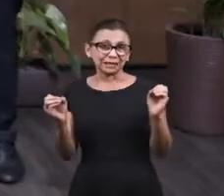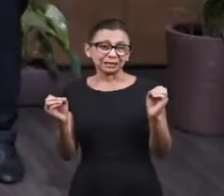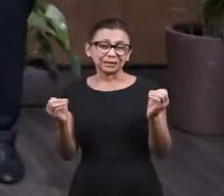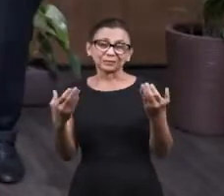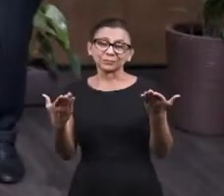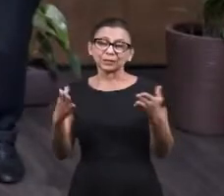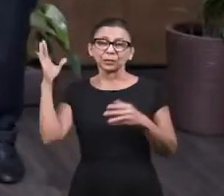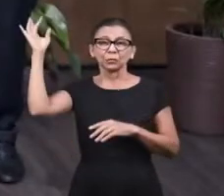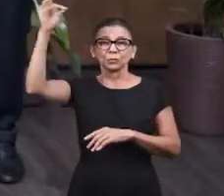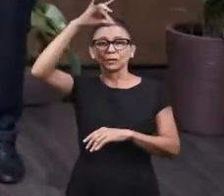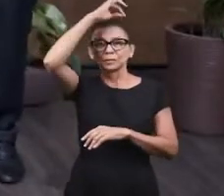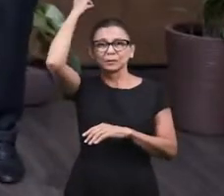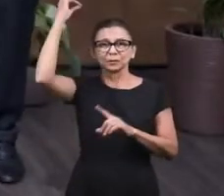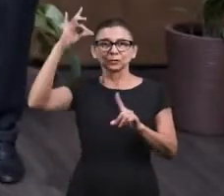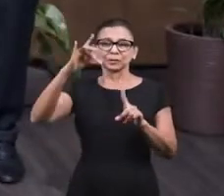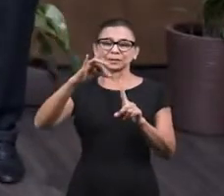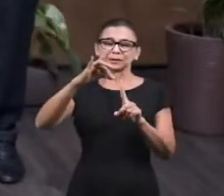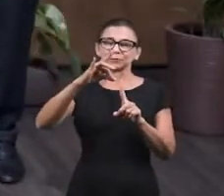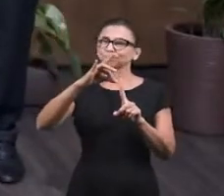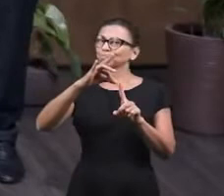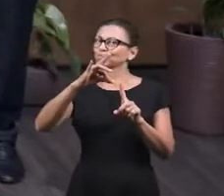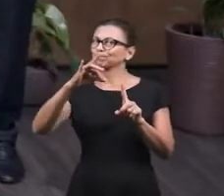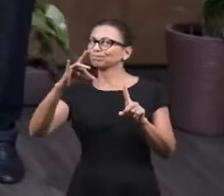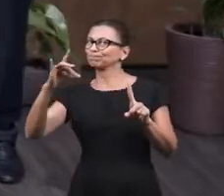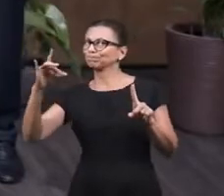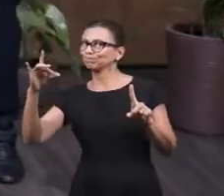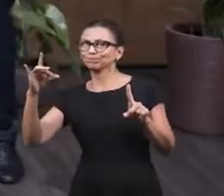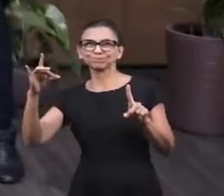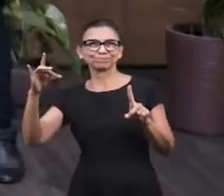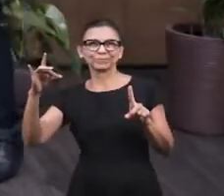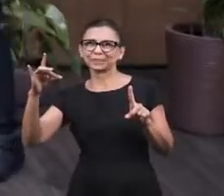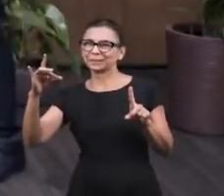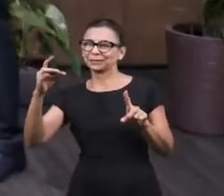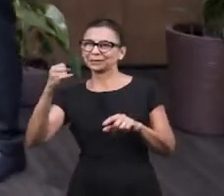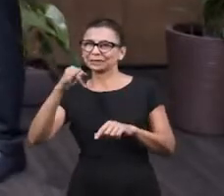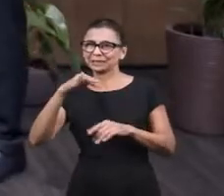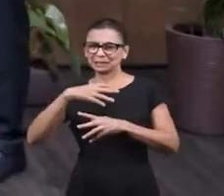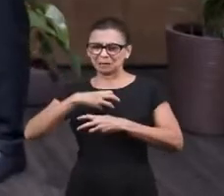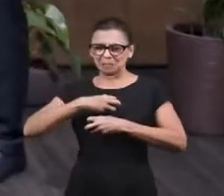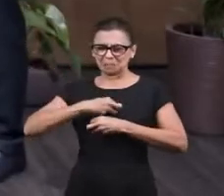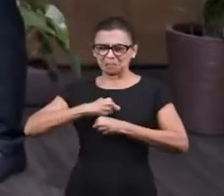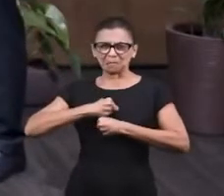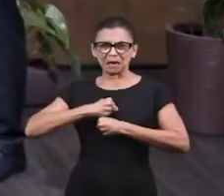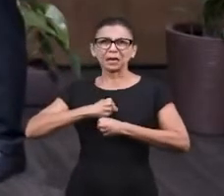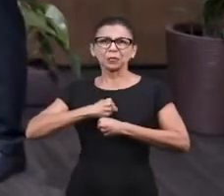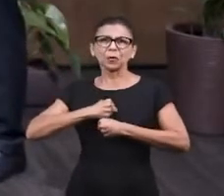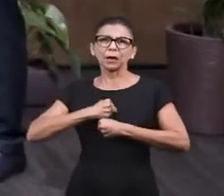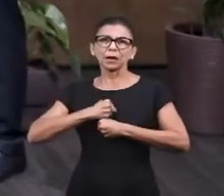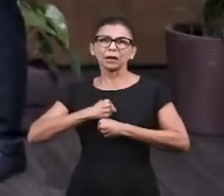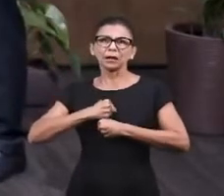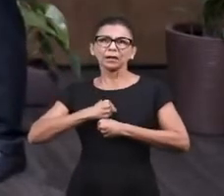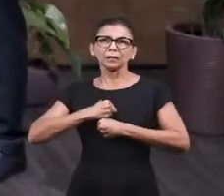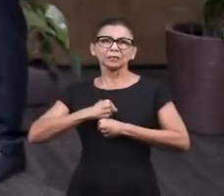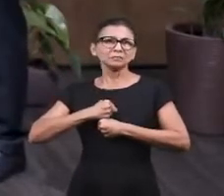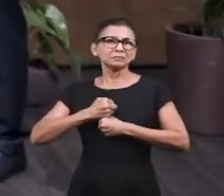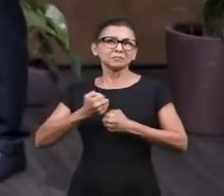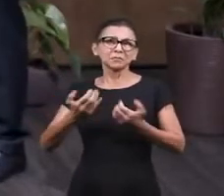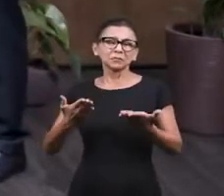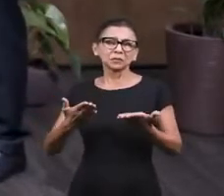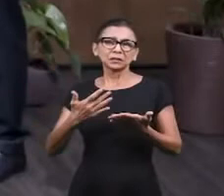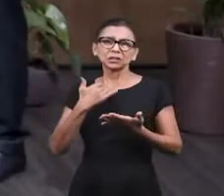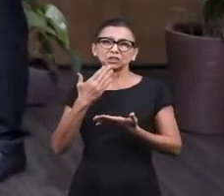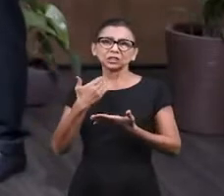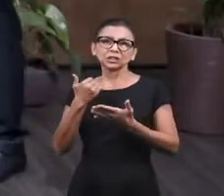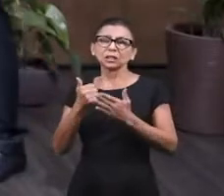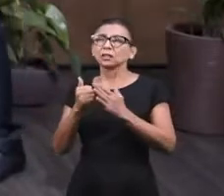If there is anger or hatred in the heart, if you do not forgive, then your prayer will not be answered. And